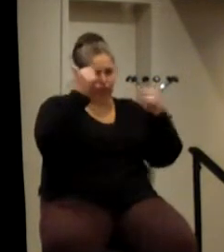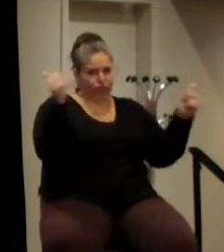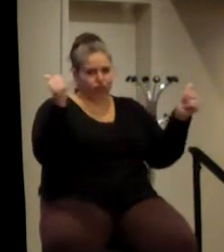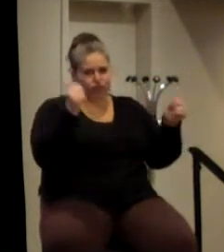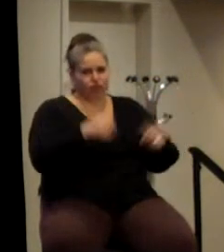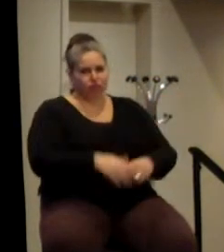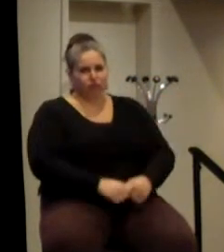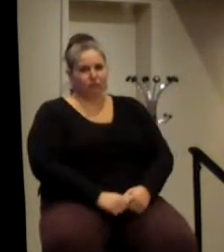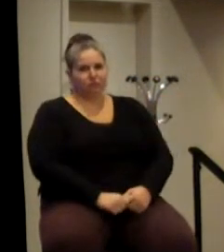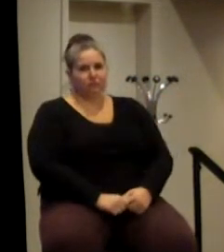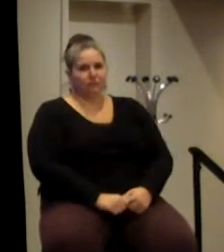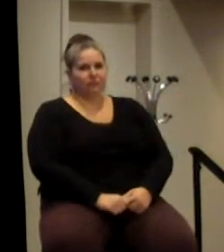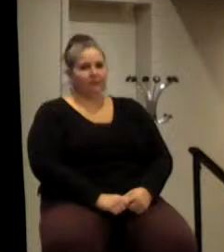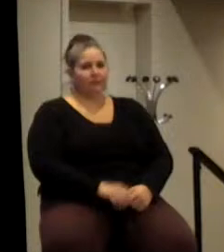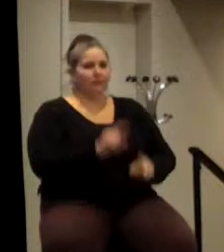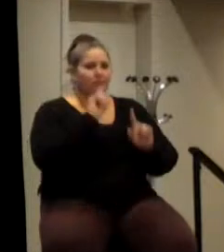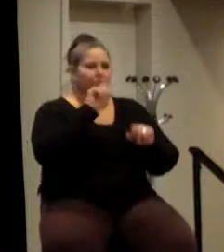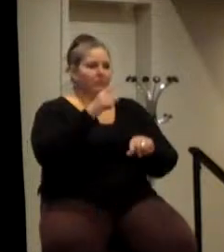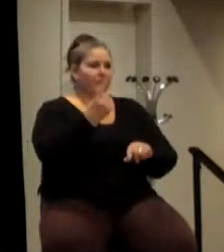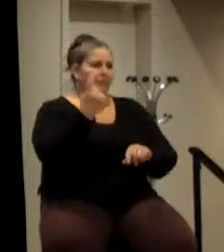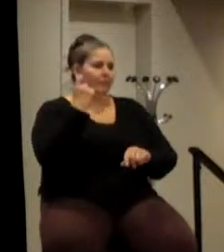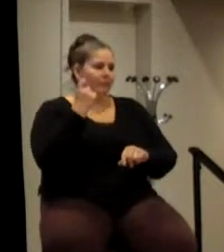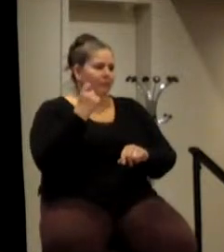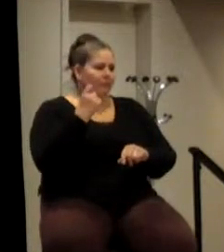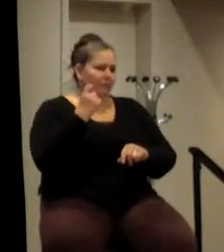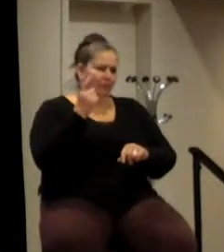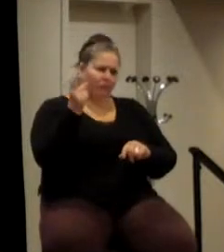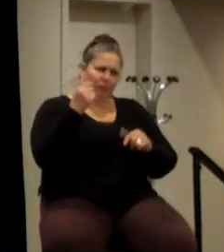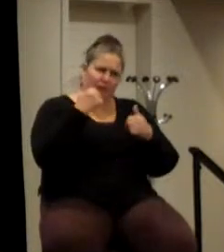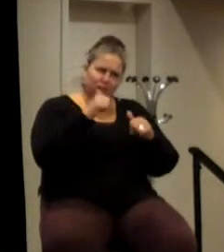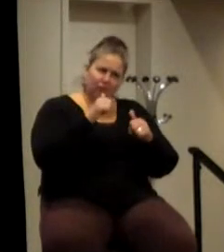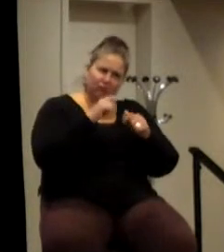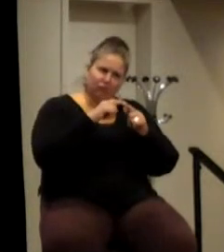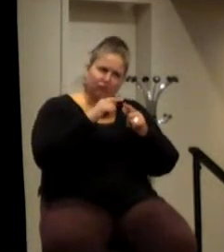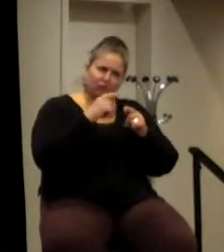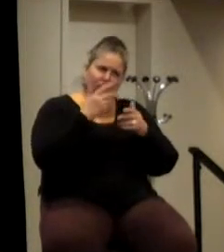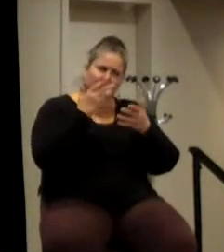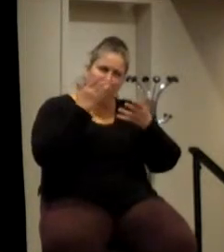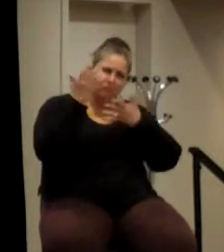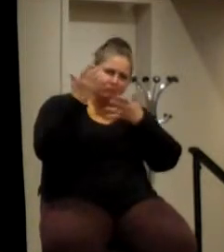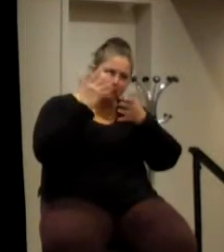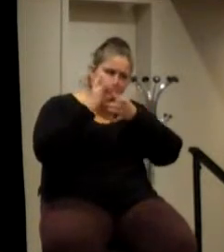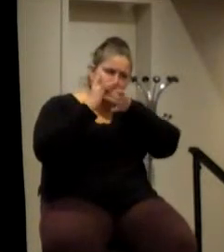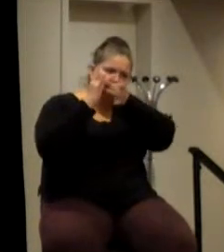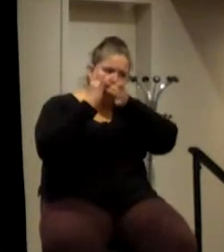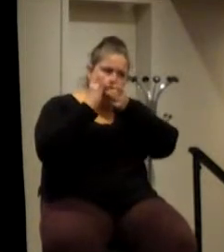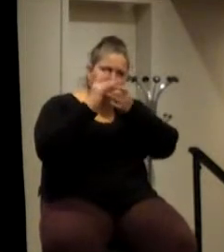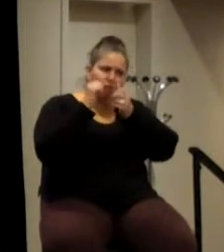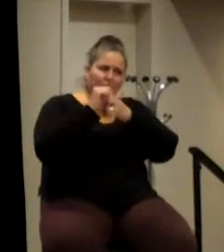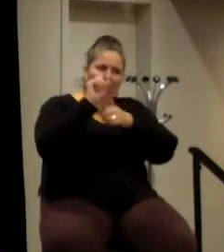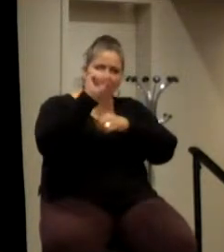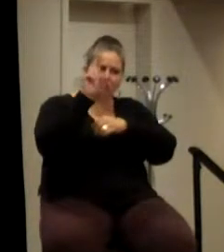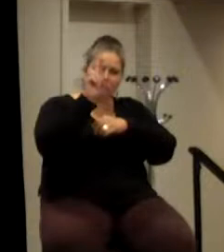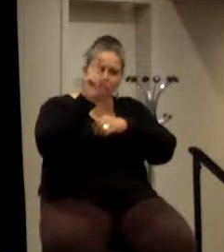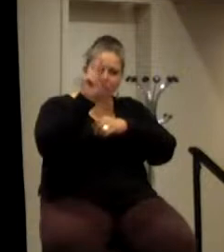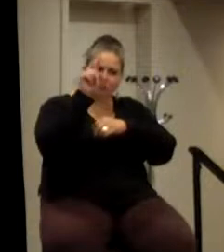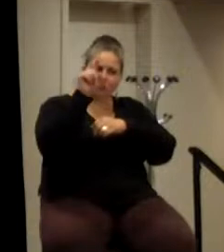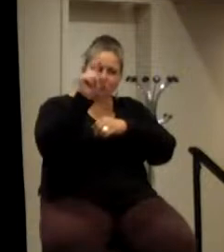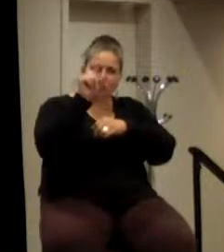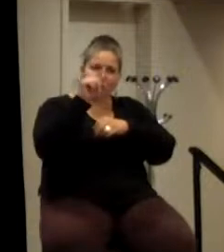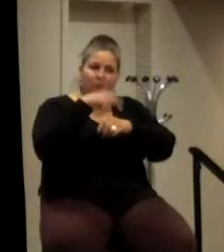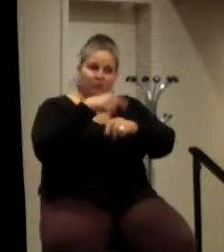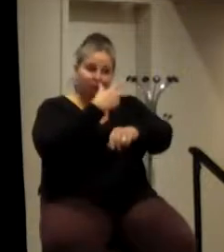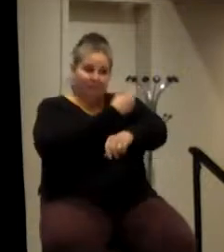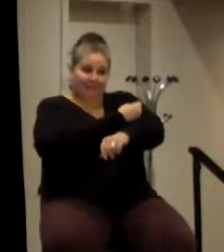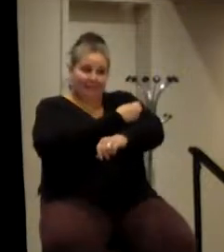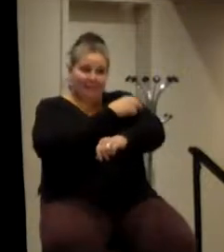to exclusively distribute the vaccine to only the university community? Will when the supply